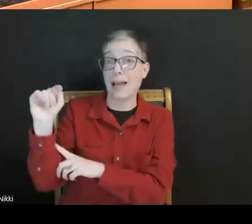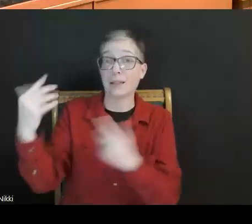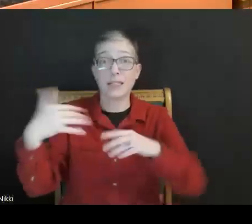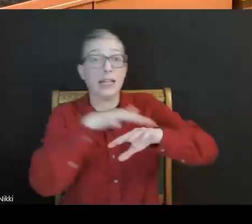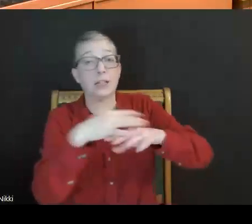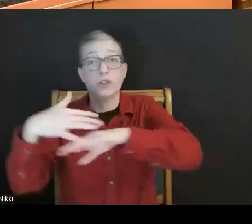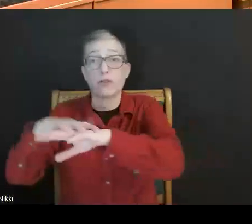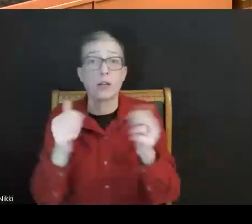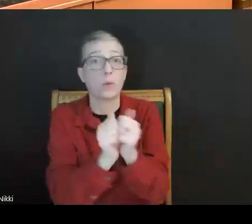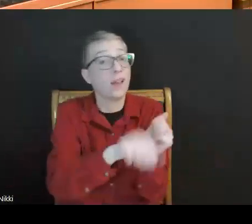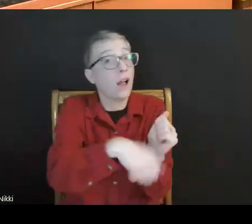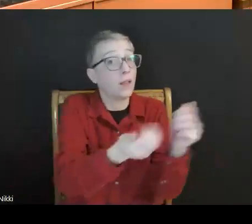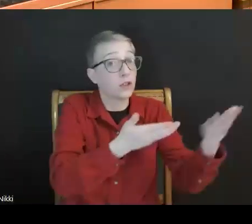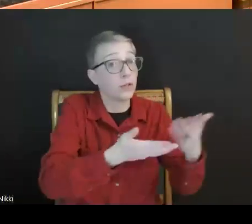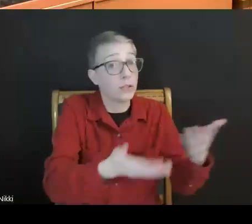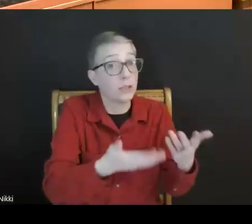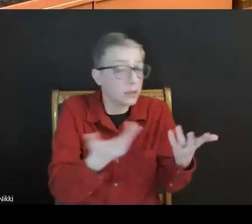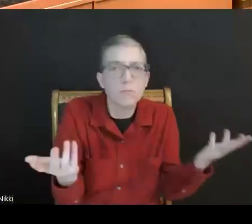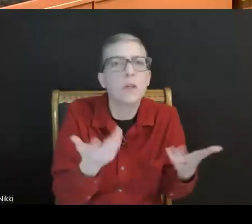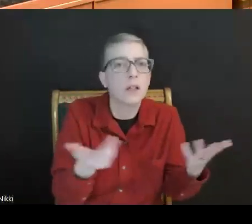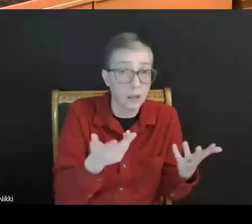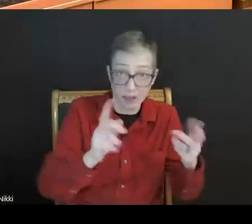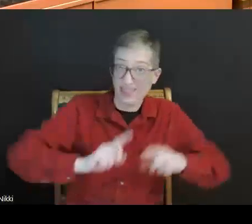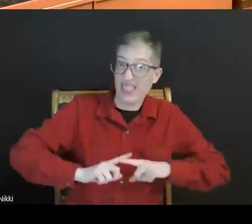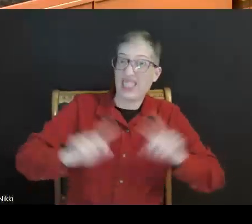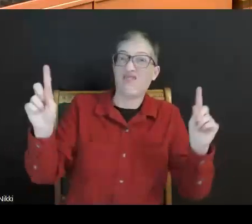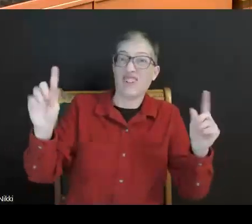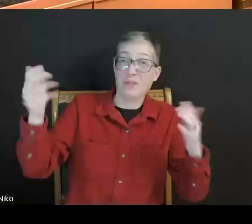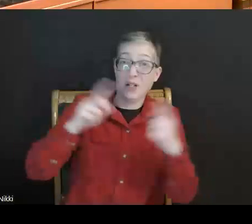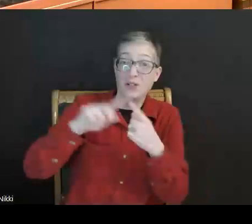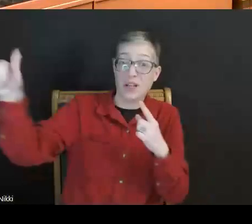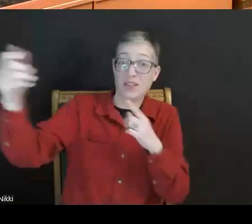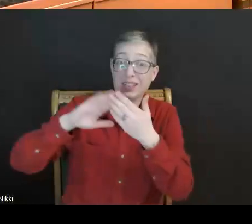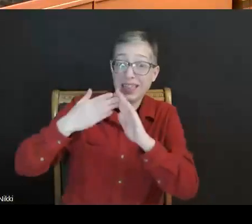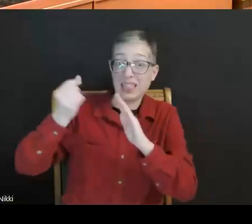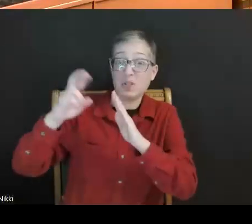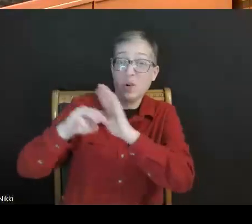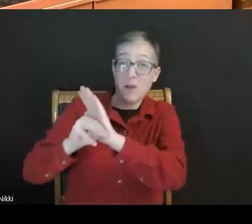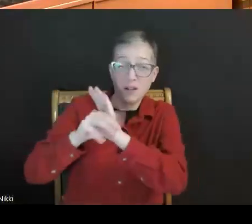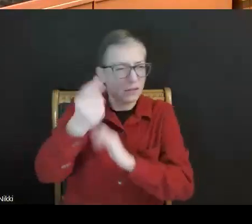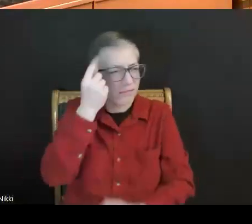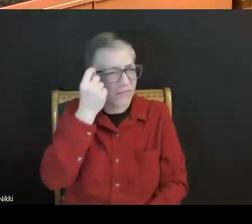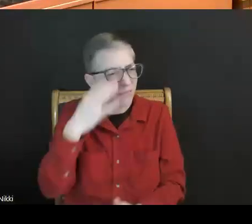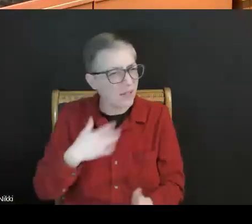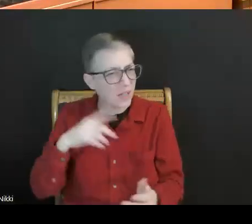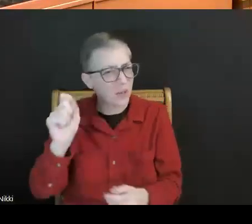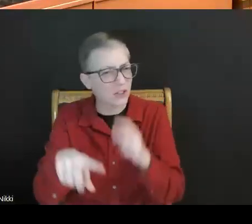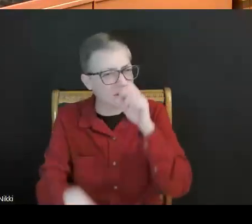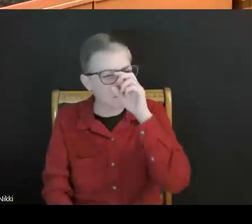services, does it differ quite a lot from other, say, cities or models? Do you know what I mean? You know what I'm